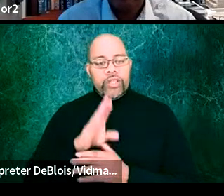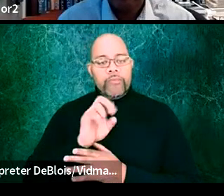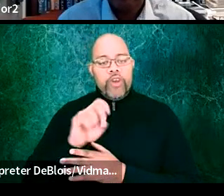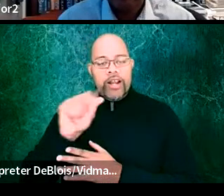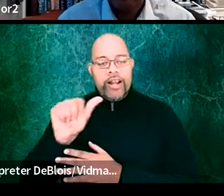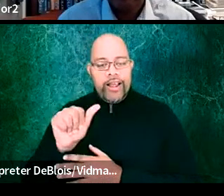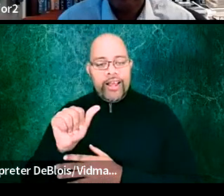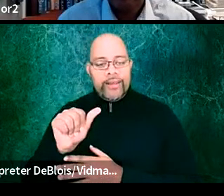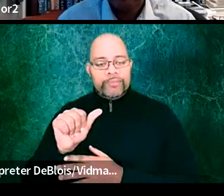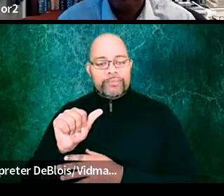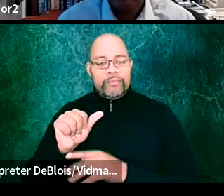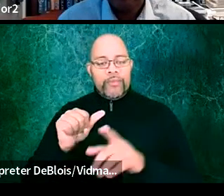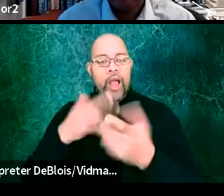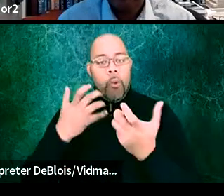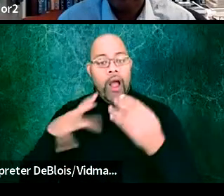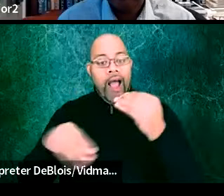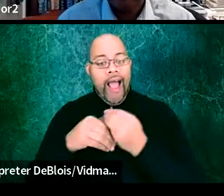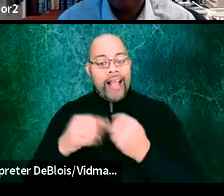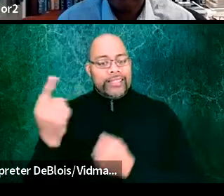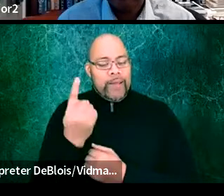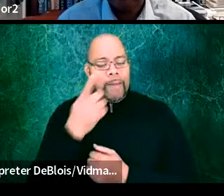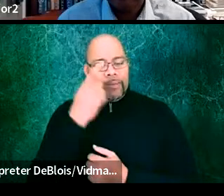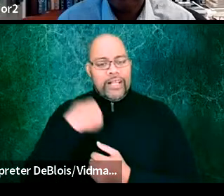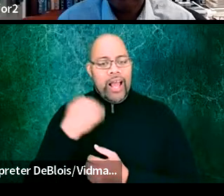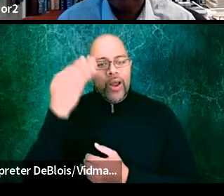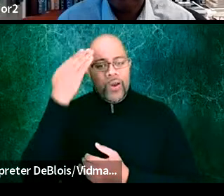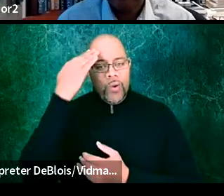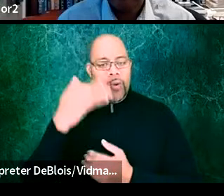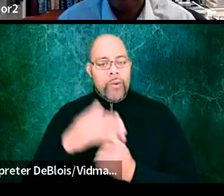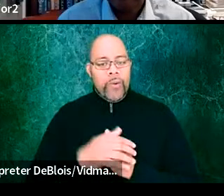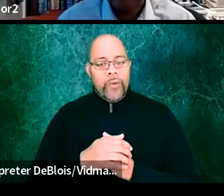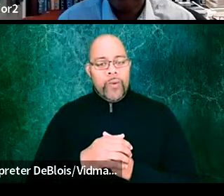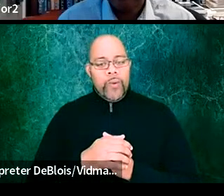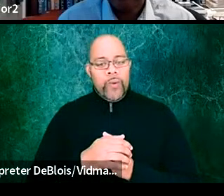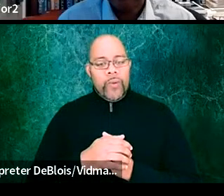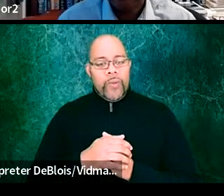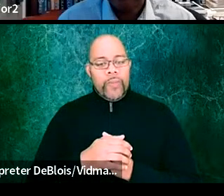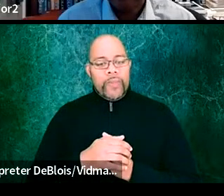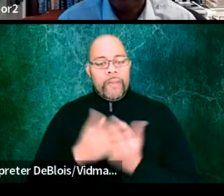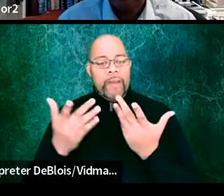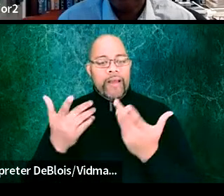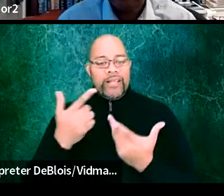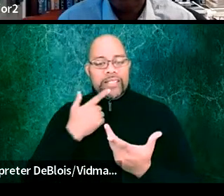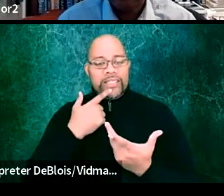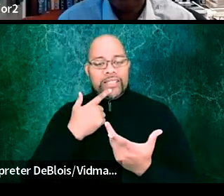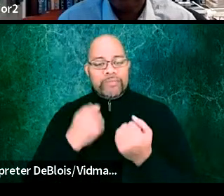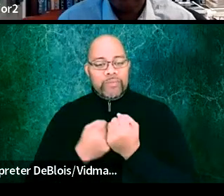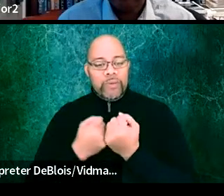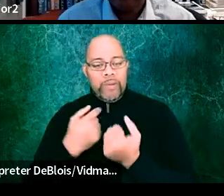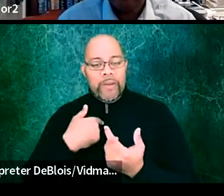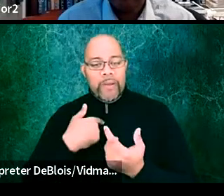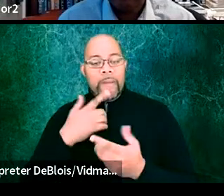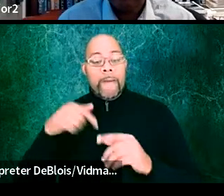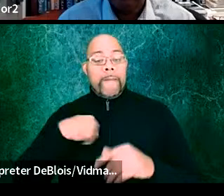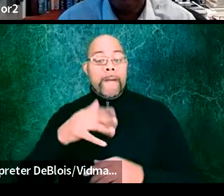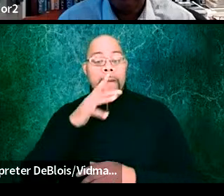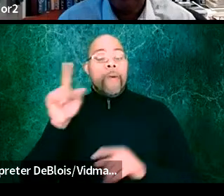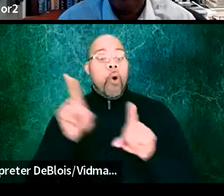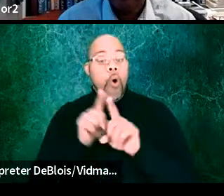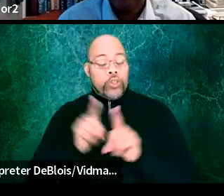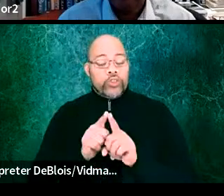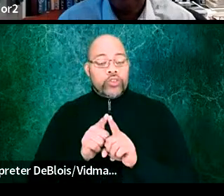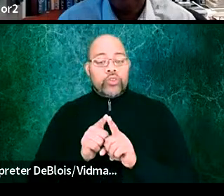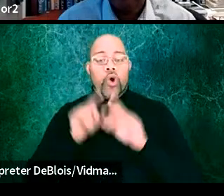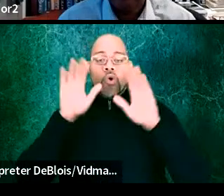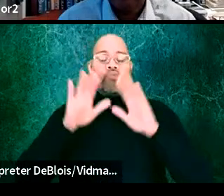Sorry. Yeah, I would like to add something because I know my mom will probably watch this and she might go off on me. But my mom also is like a